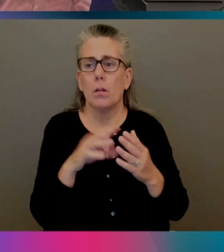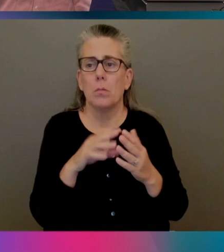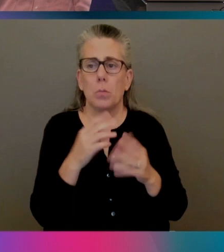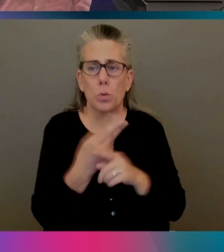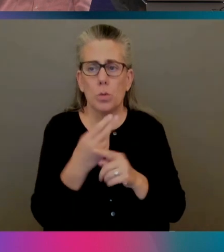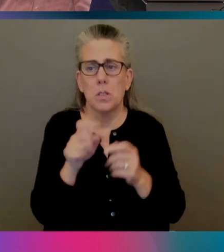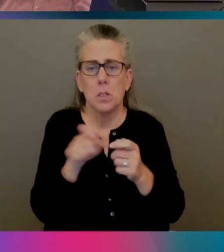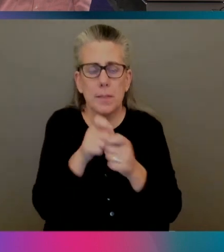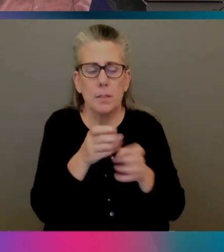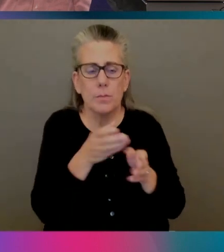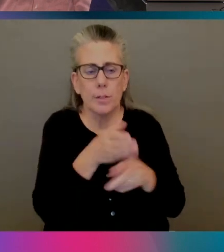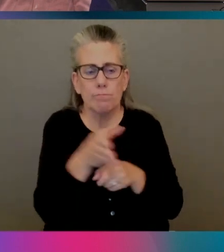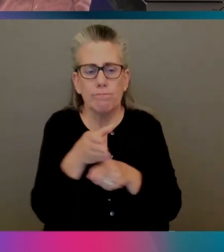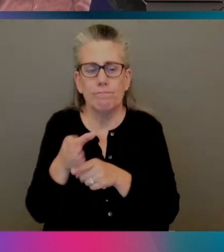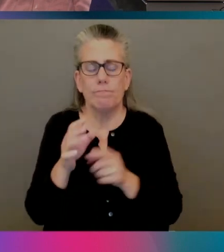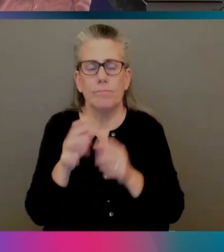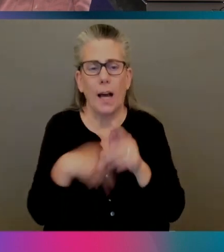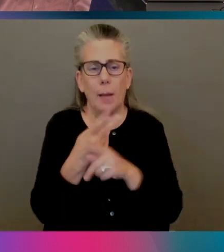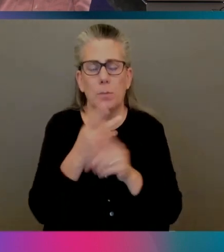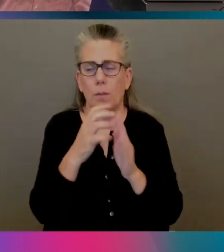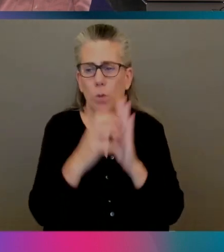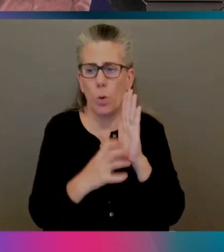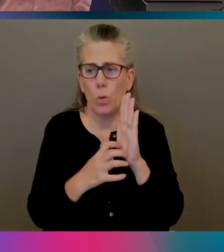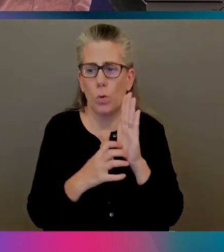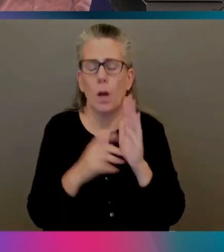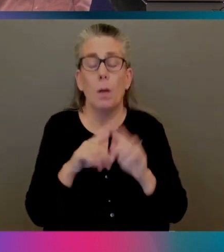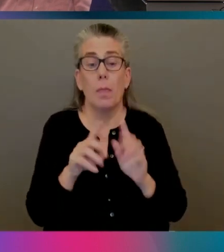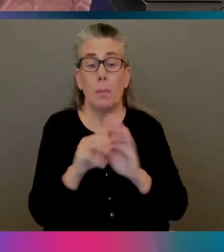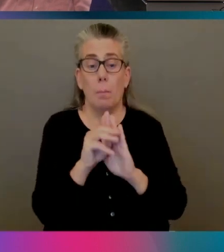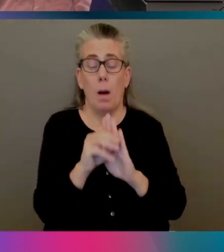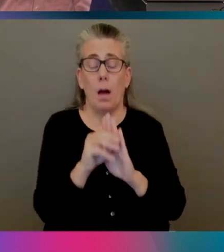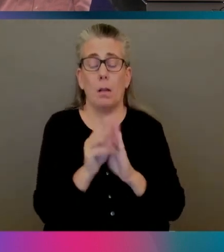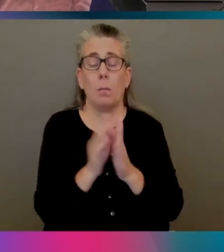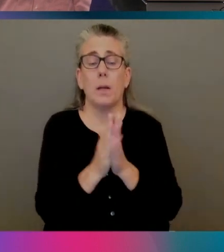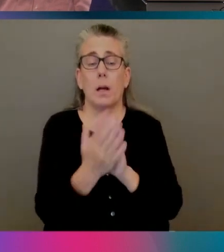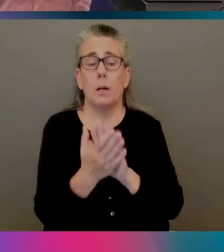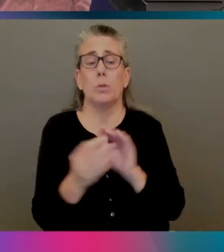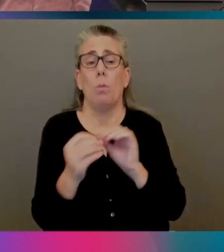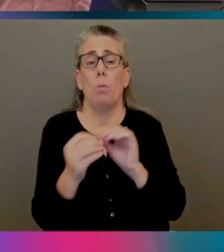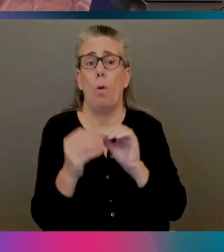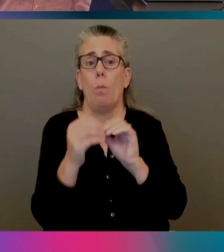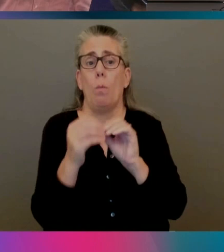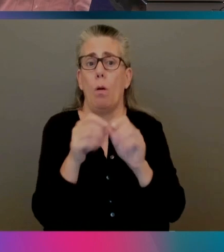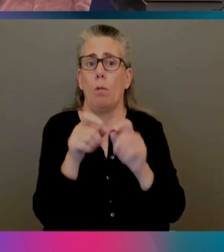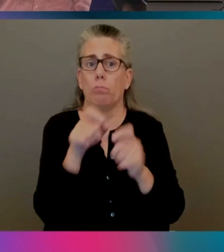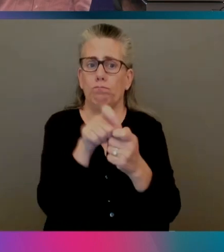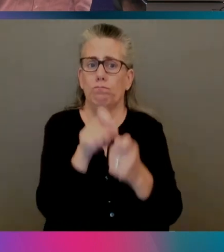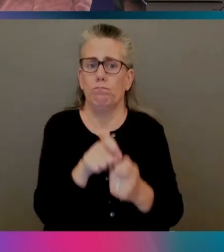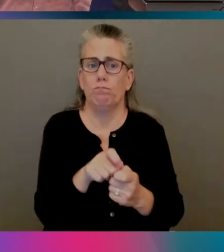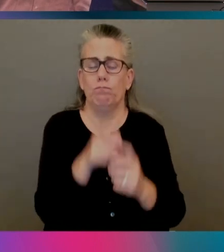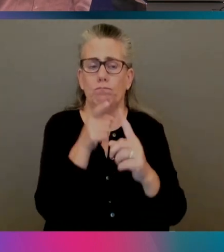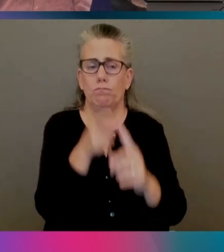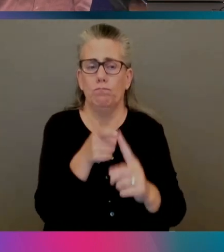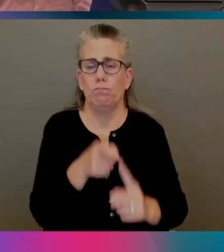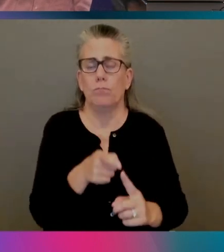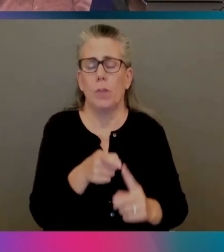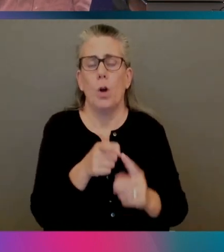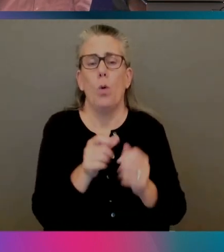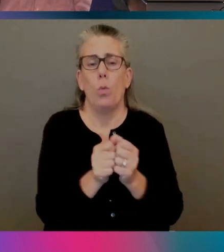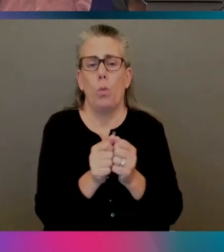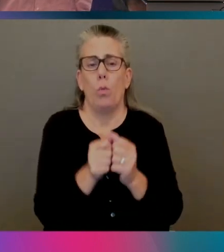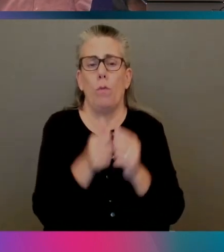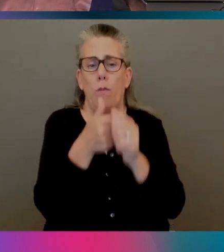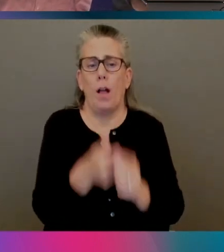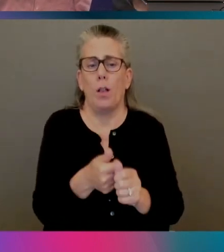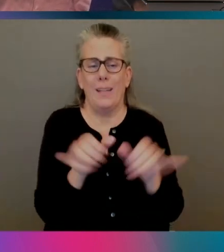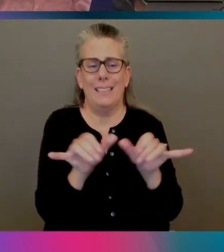that regard, the model actually gets more and more accurate with the size of the training data. So the more code you give